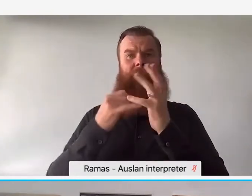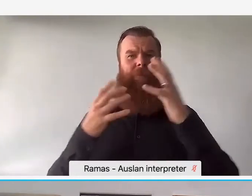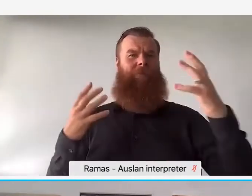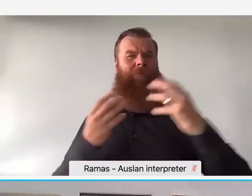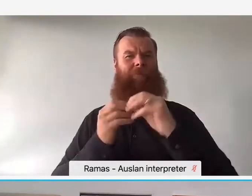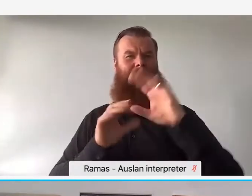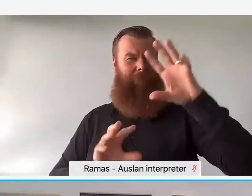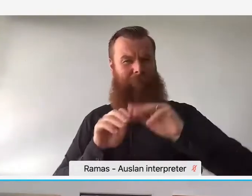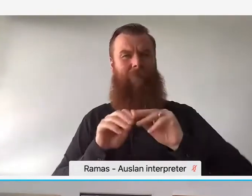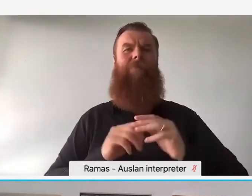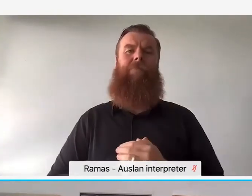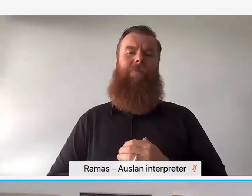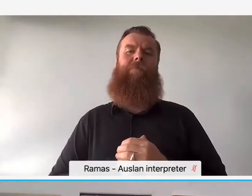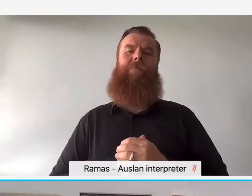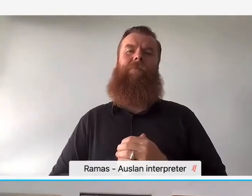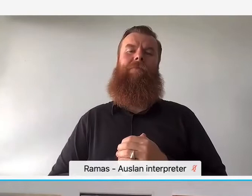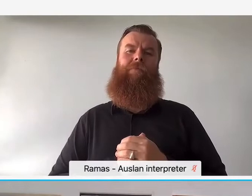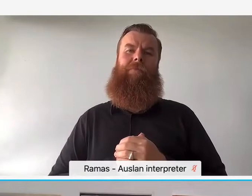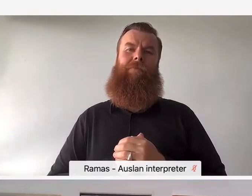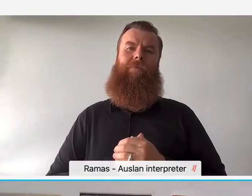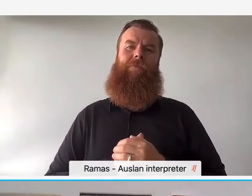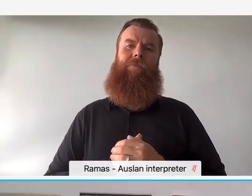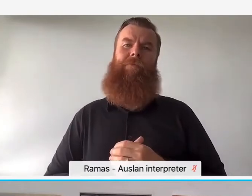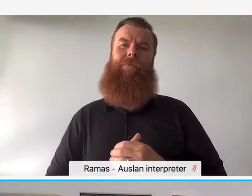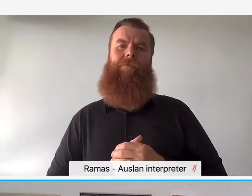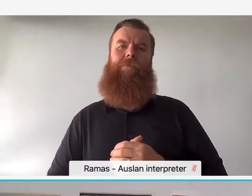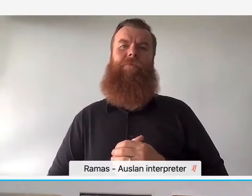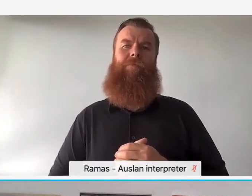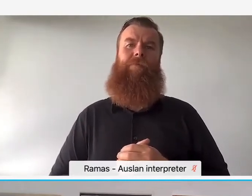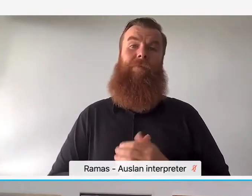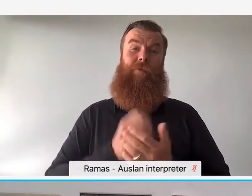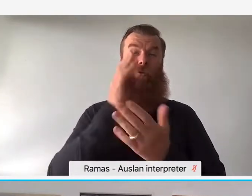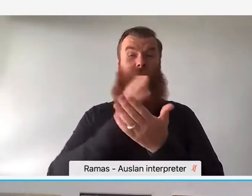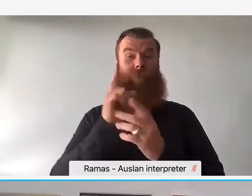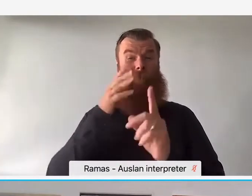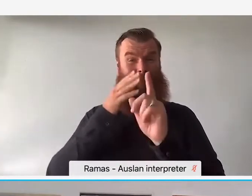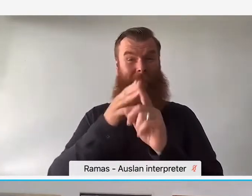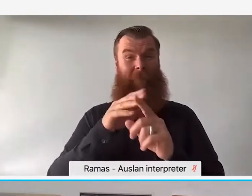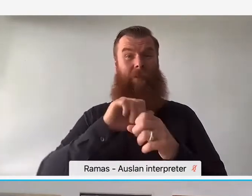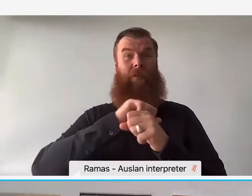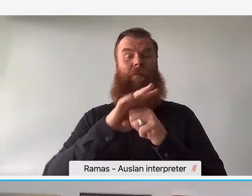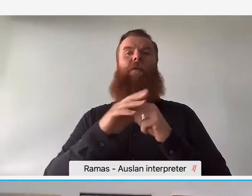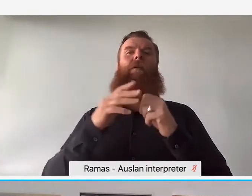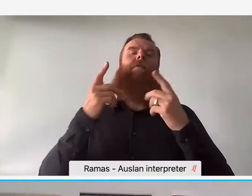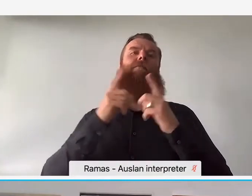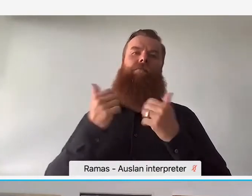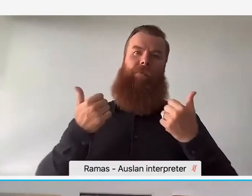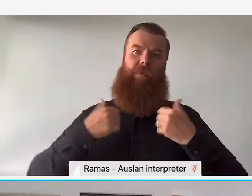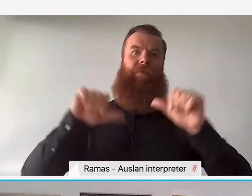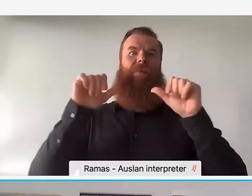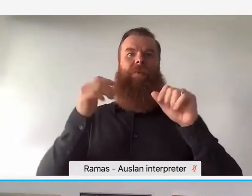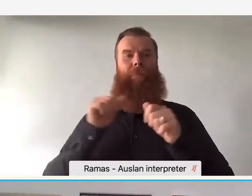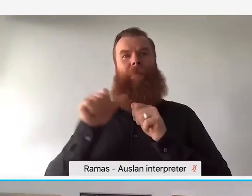We do have a very big interest in the COVID-19 recovery piece, and we will definitely